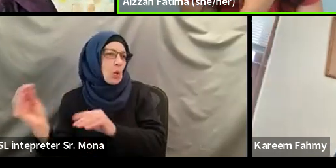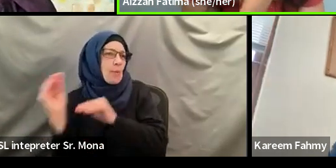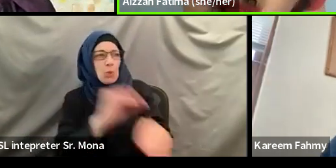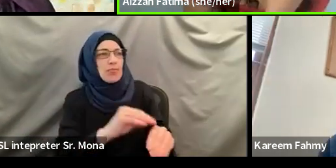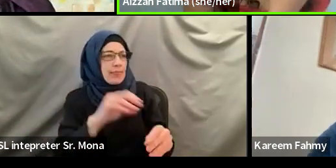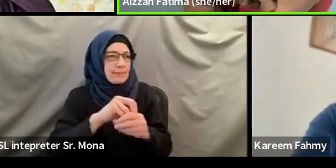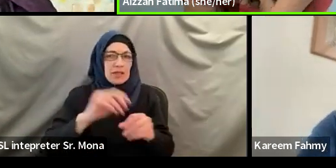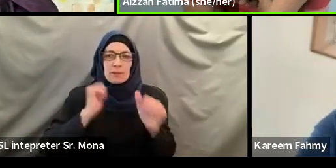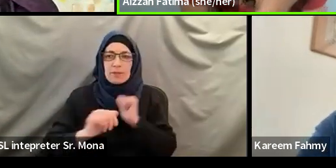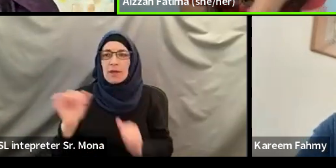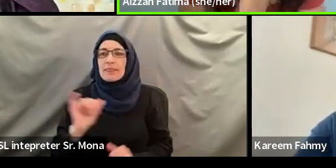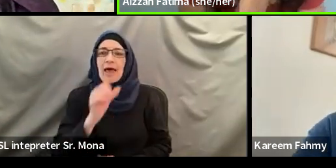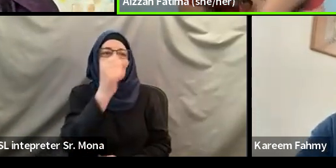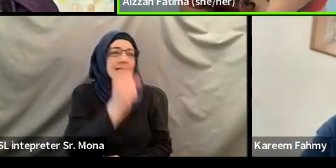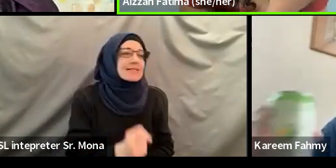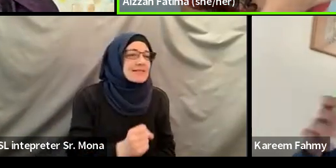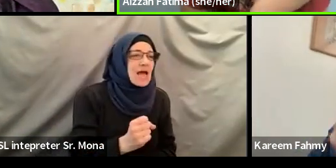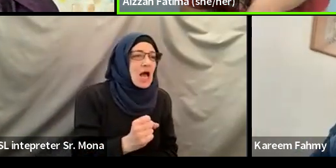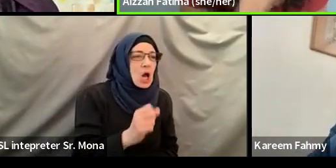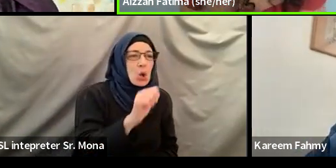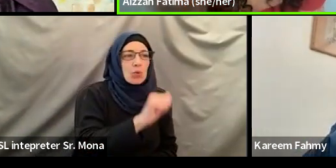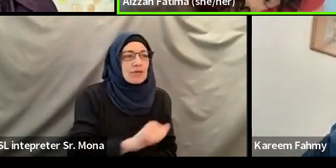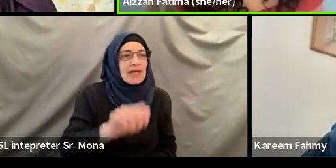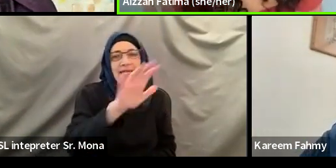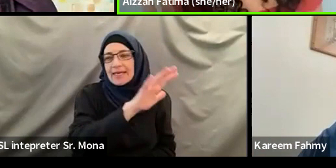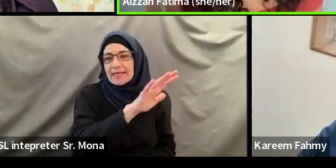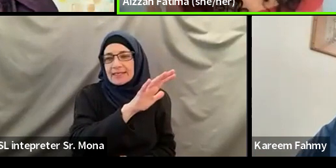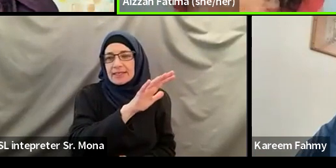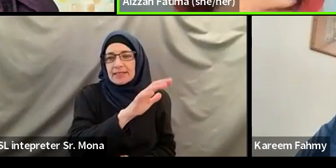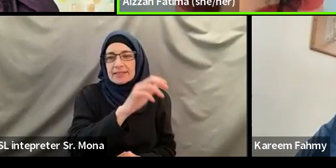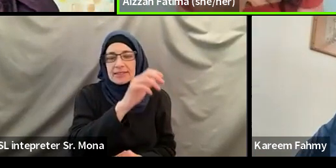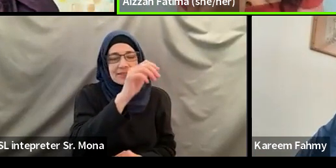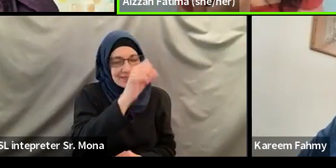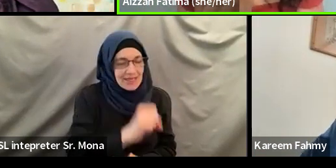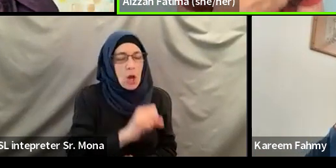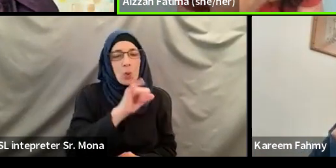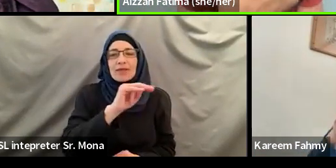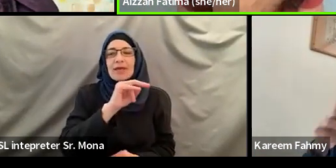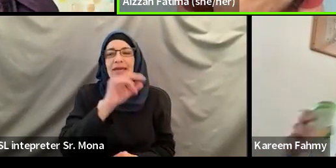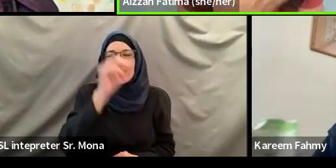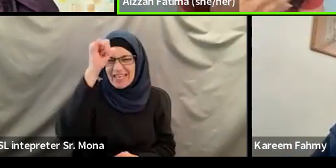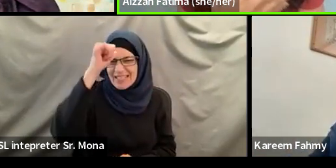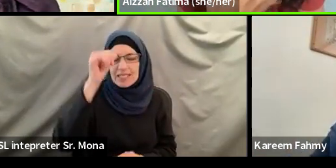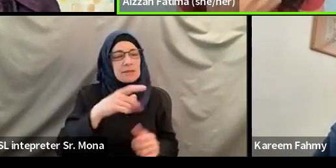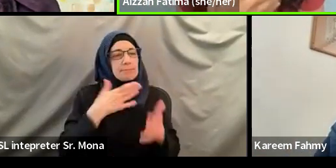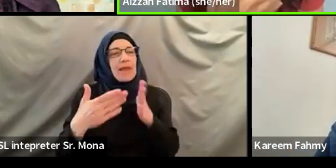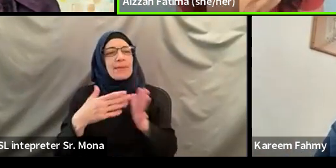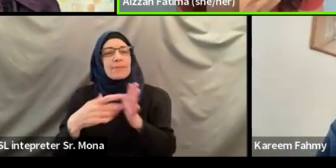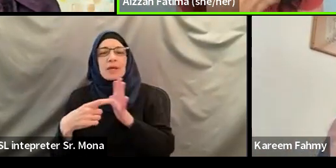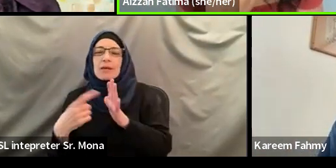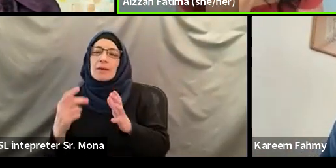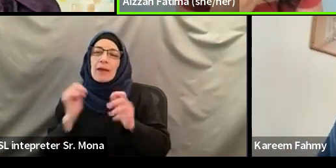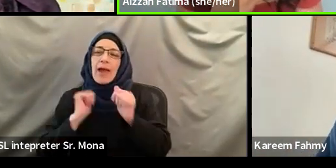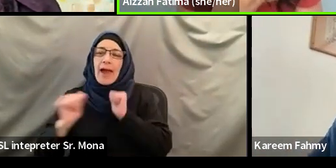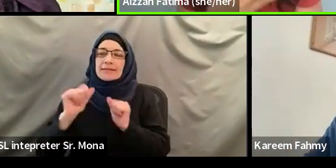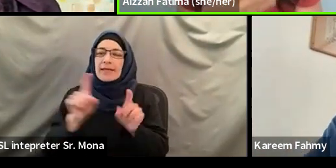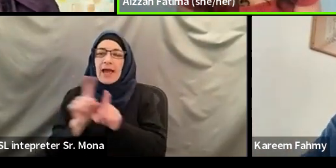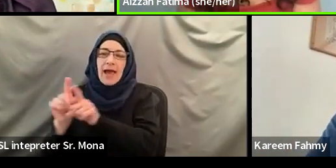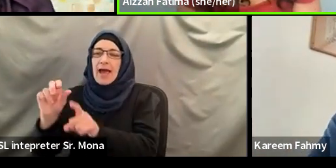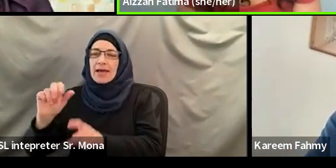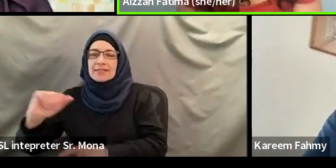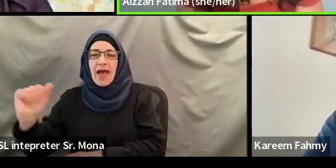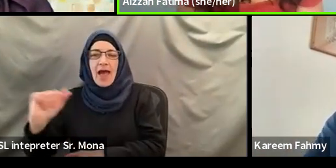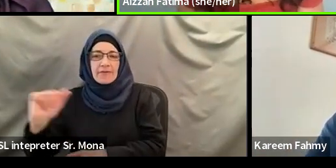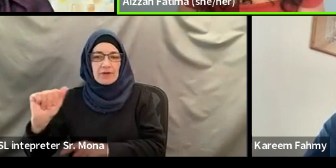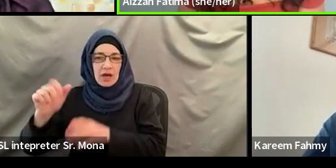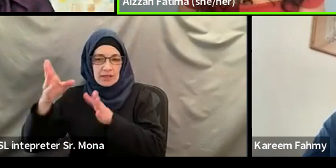South Indian getting cast as an Afghani is just, it's silly. Why would you do? So it's just like that kind of resource, if it existed, I think it